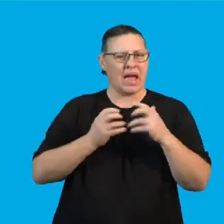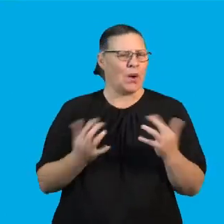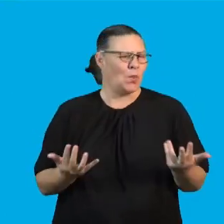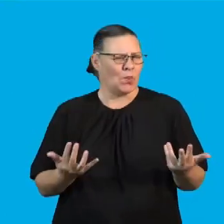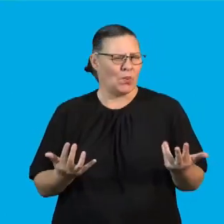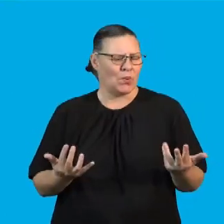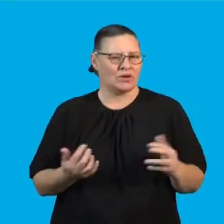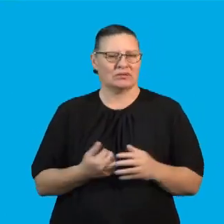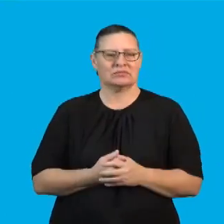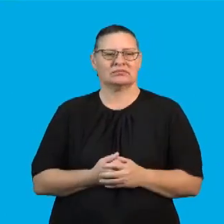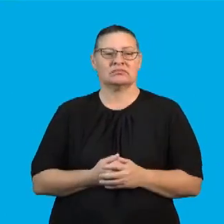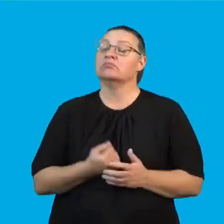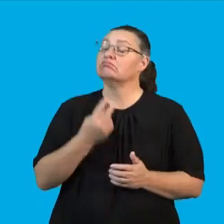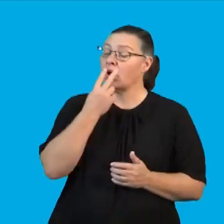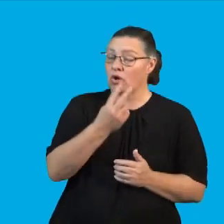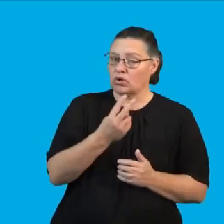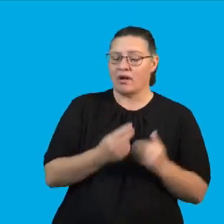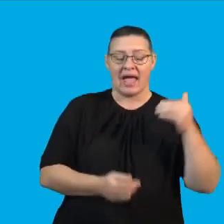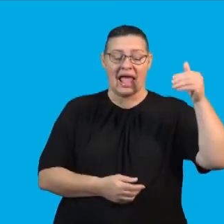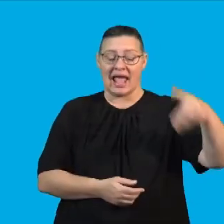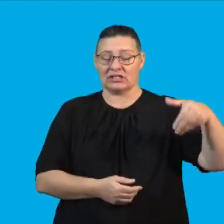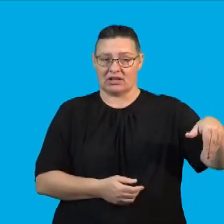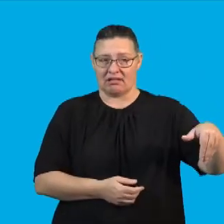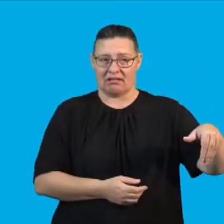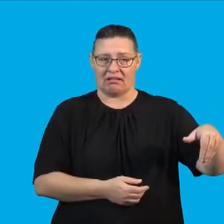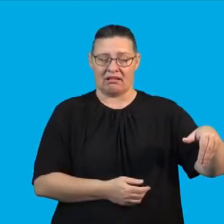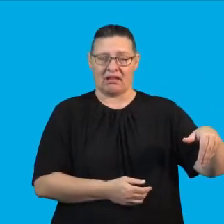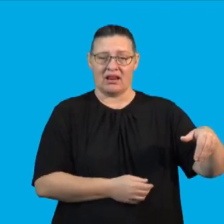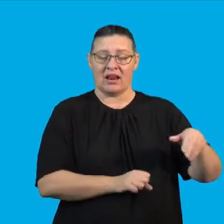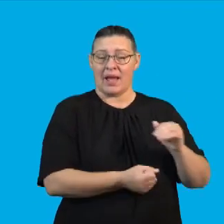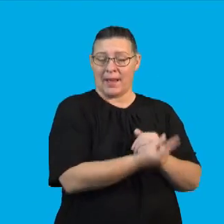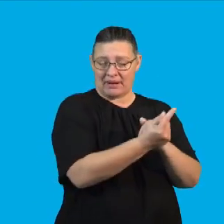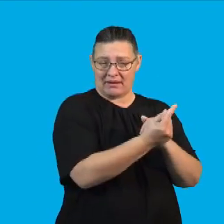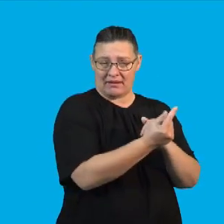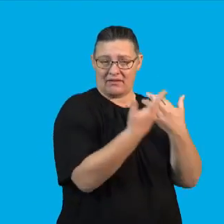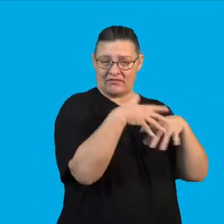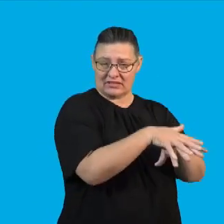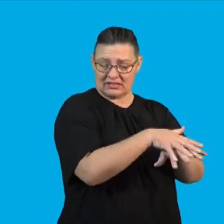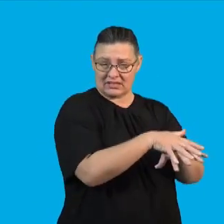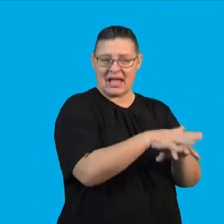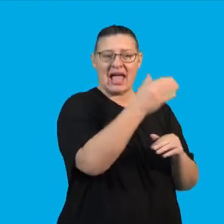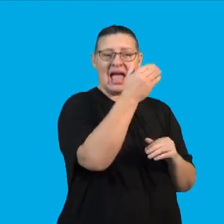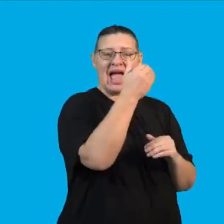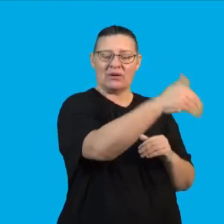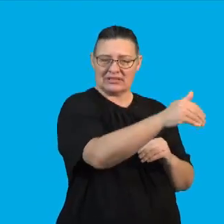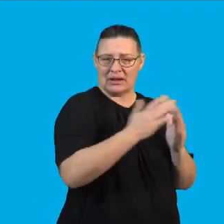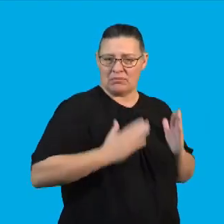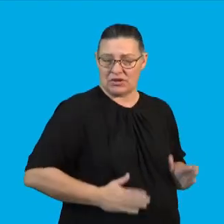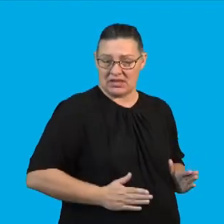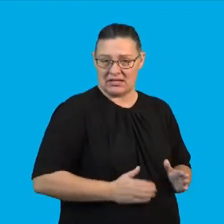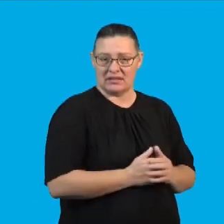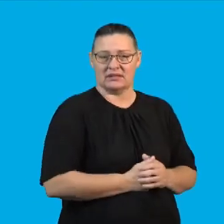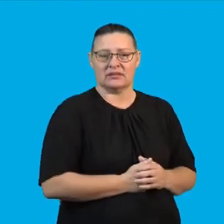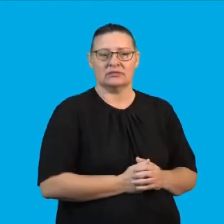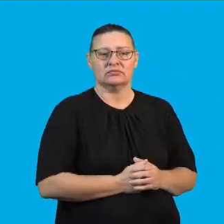together? Let us have a look. So we're looking at external fertilization, external, outside the